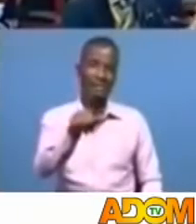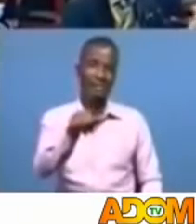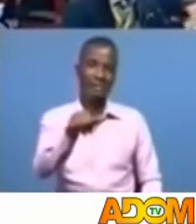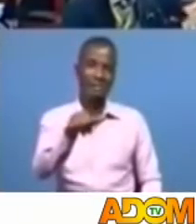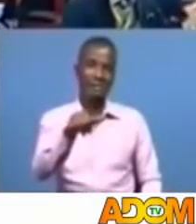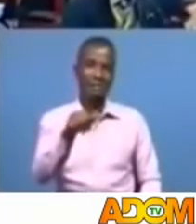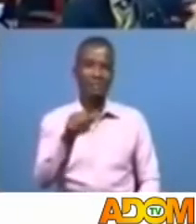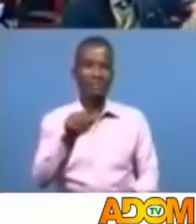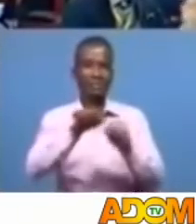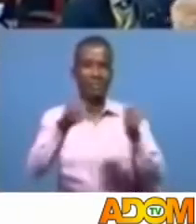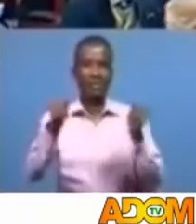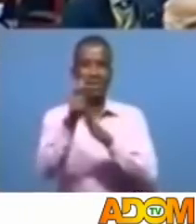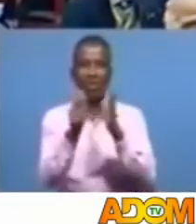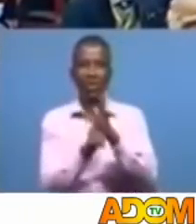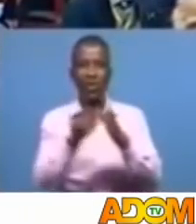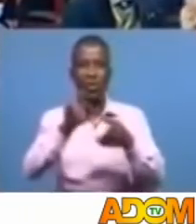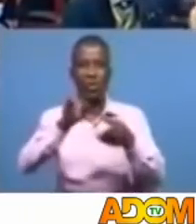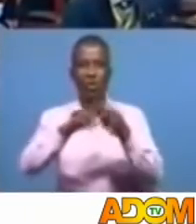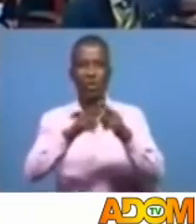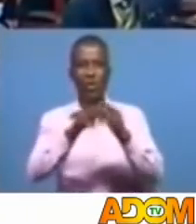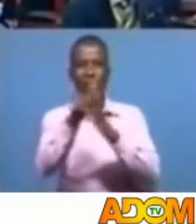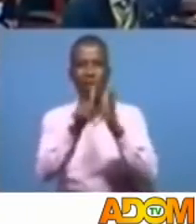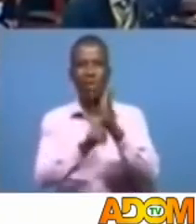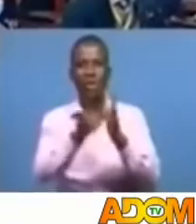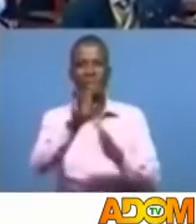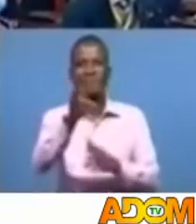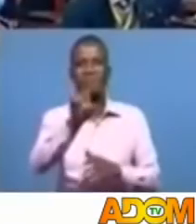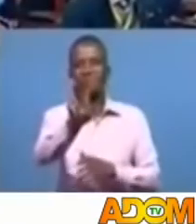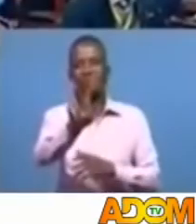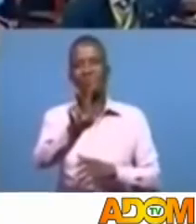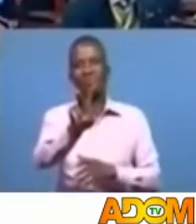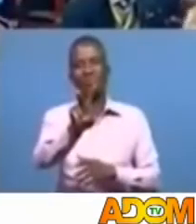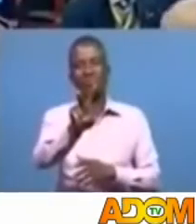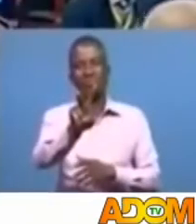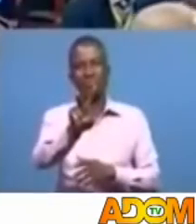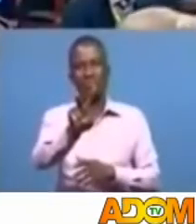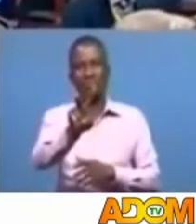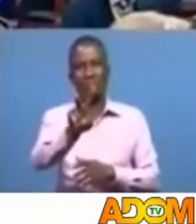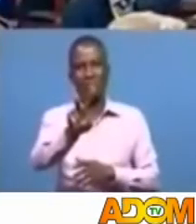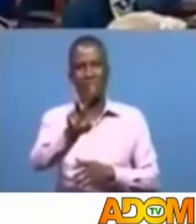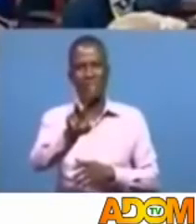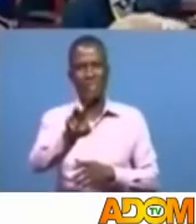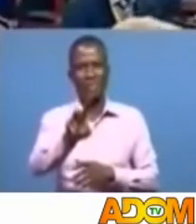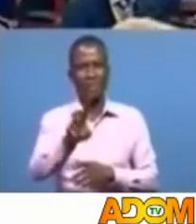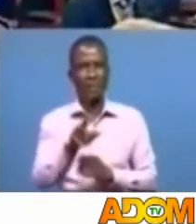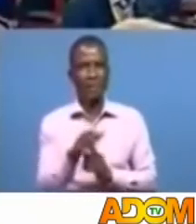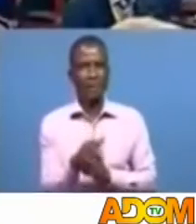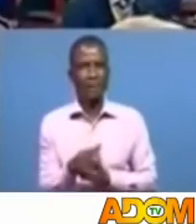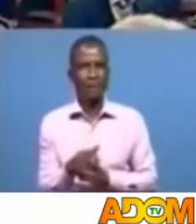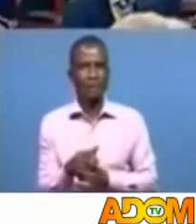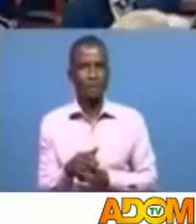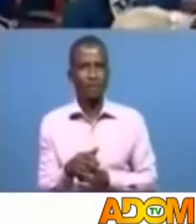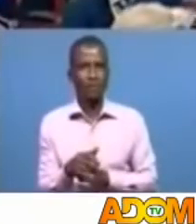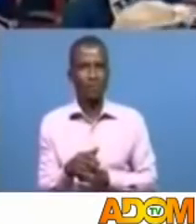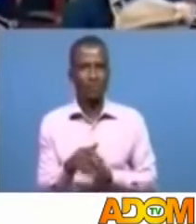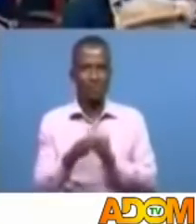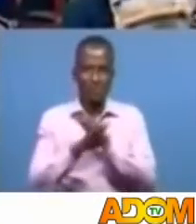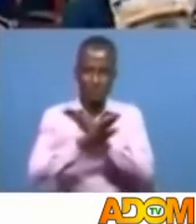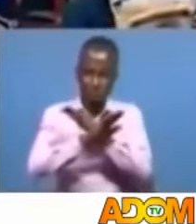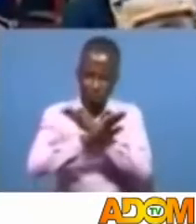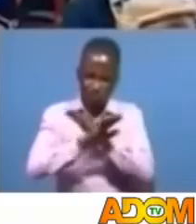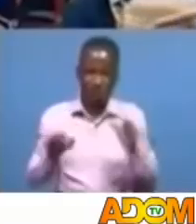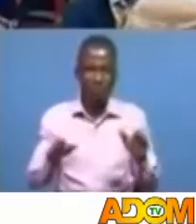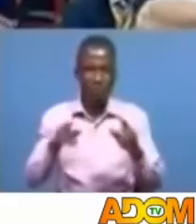of Section 72. And my lords, he completely does not address the point that we made,